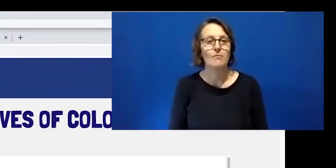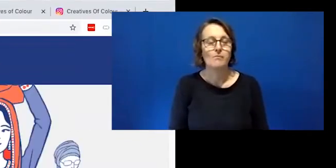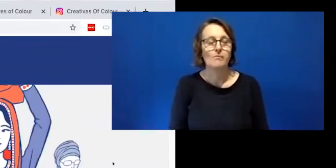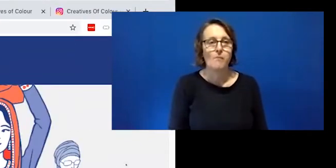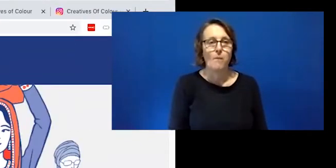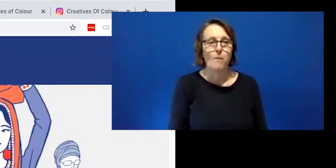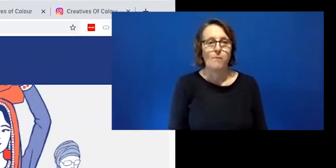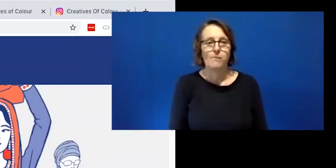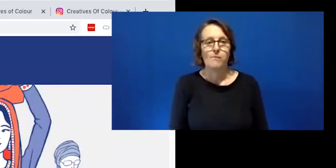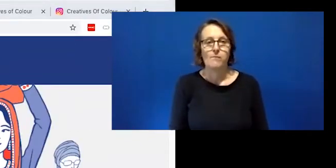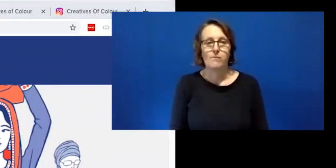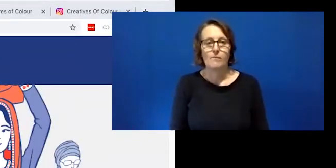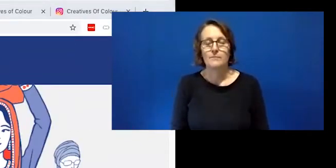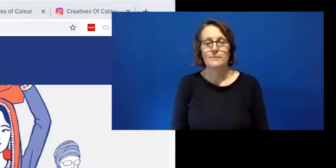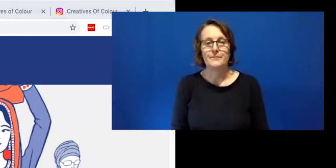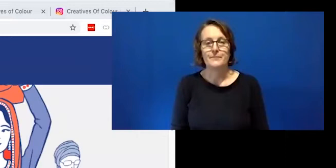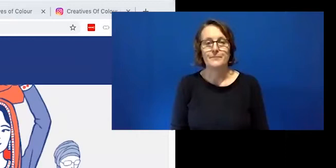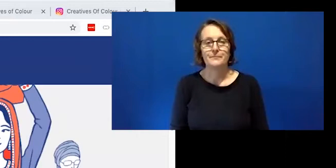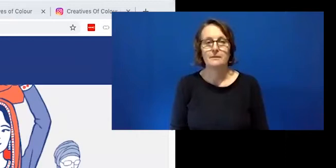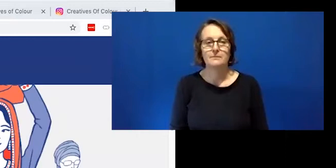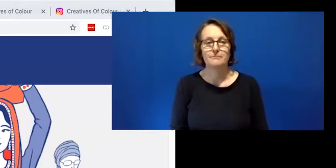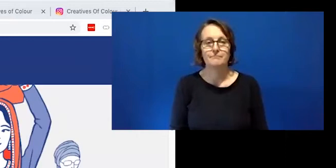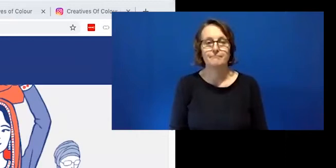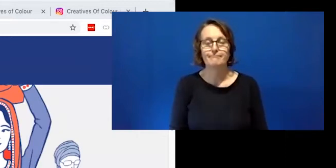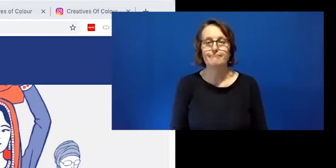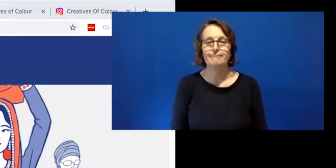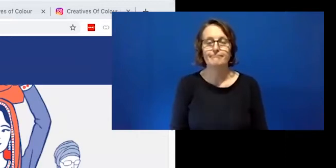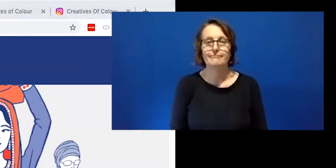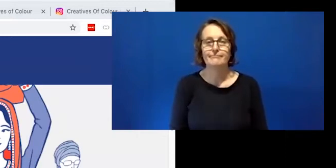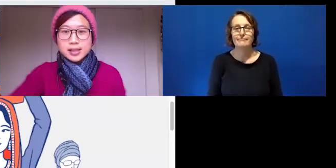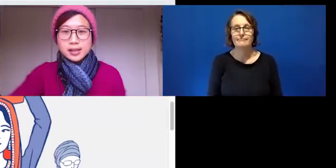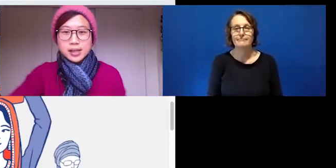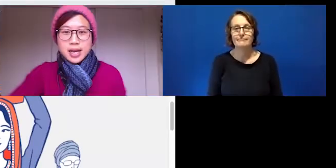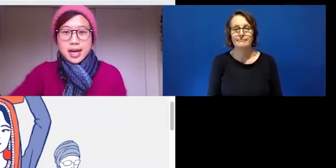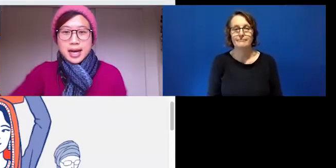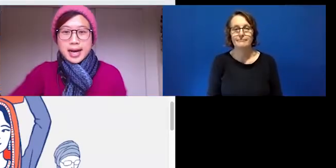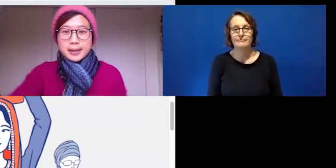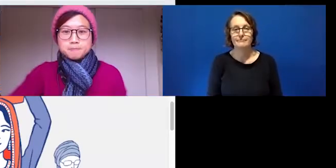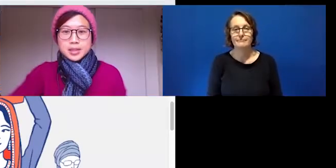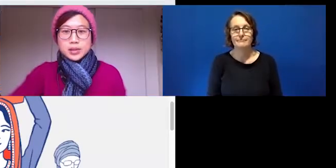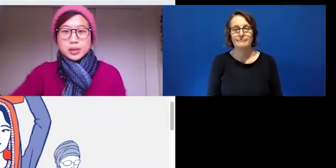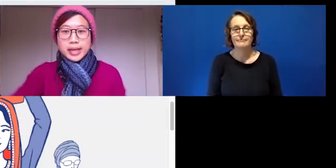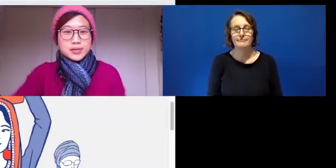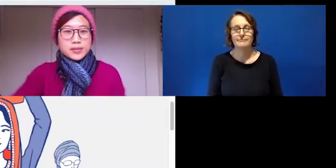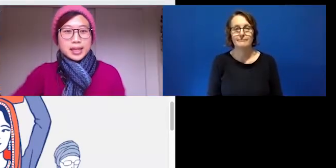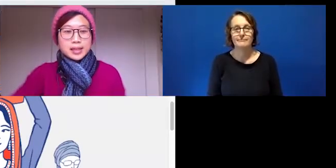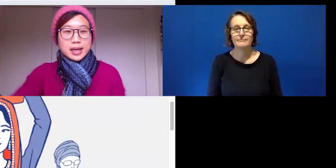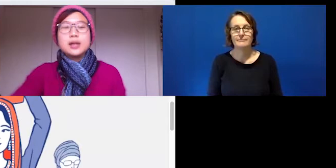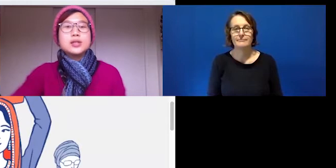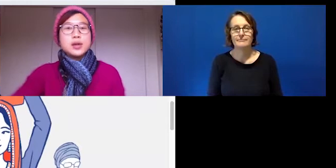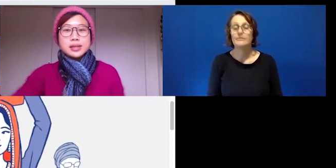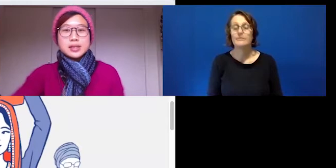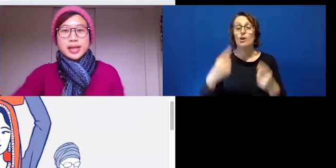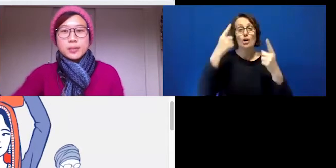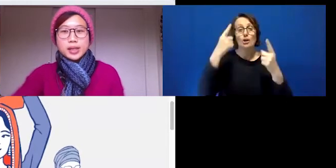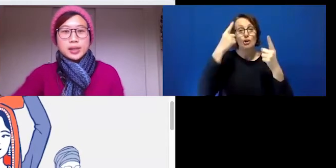Yep. So on screen, sorry, I'm just navigating a few things here. So Creatives of Color,